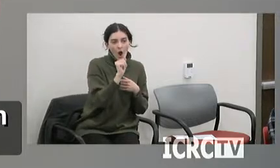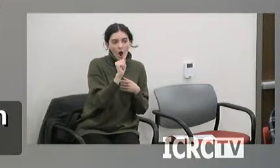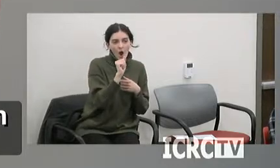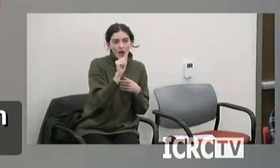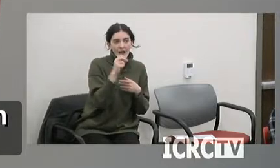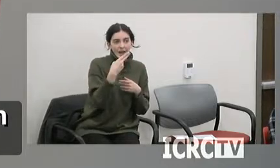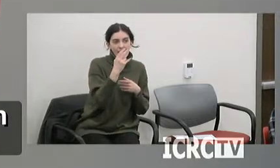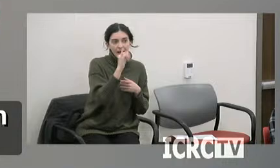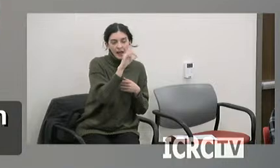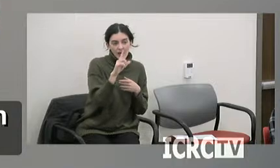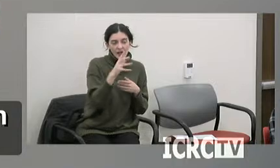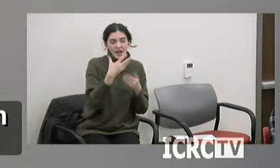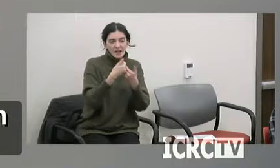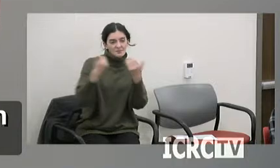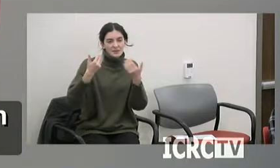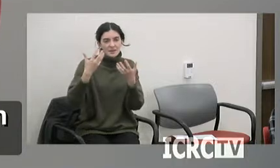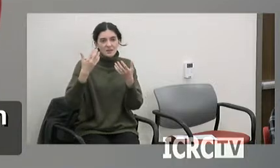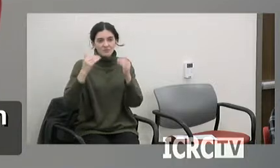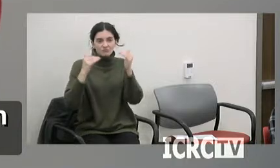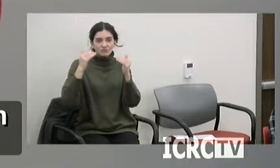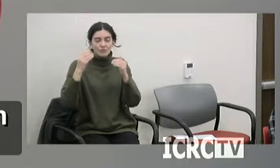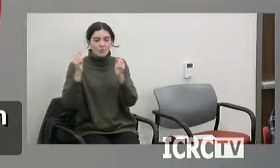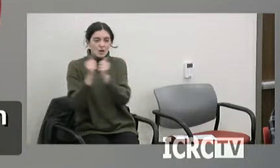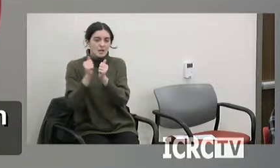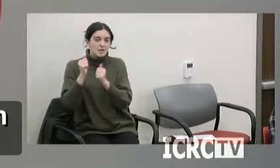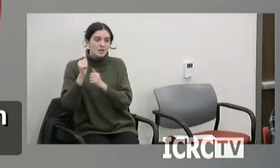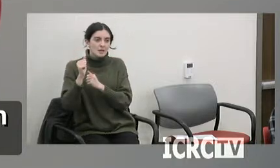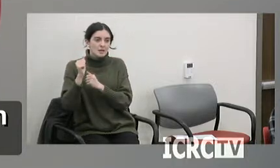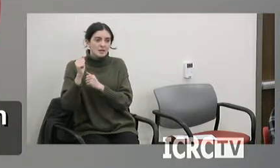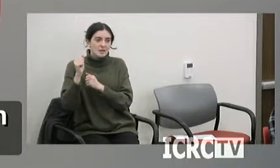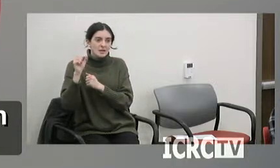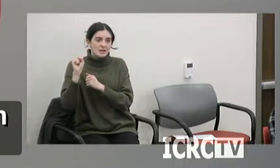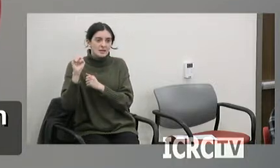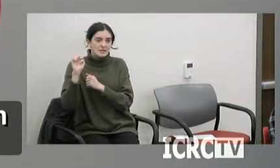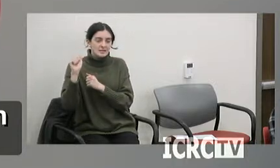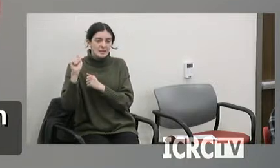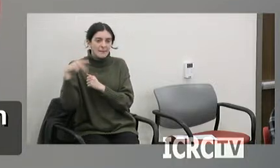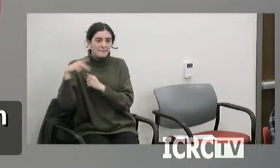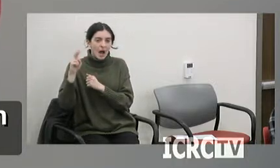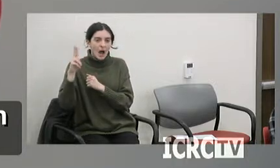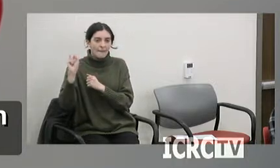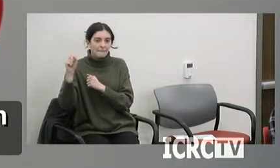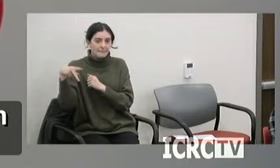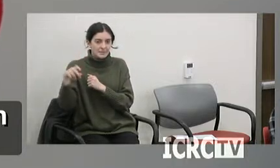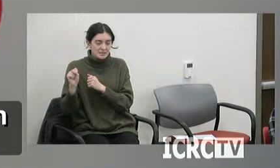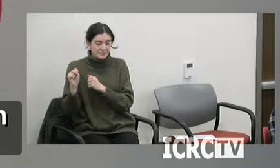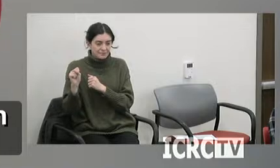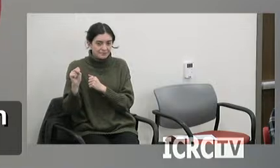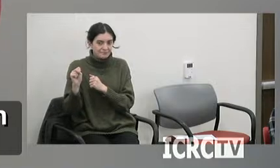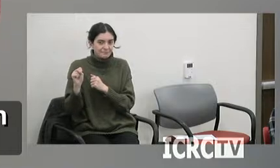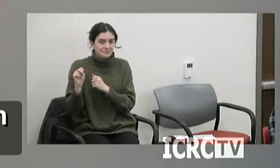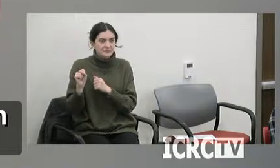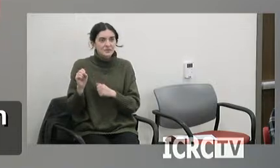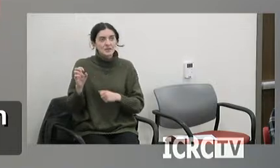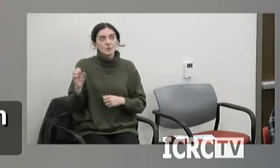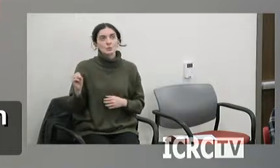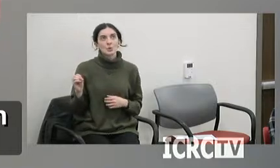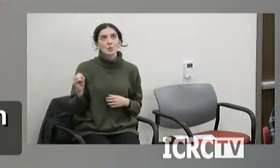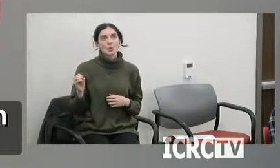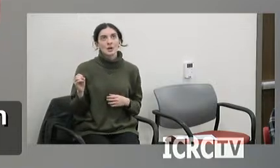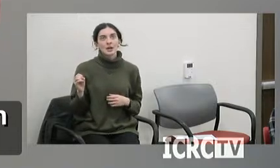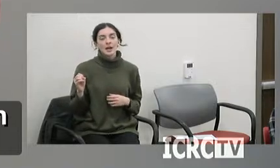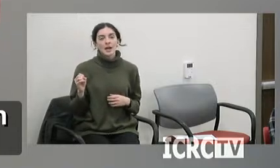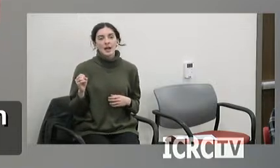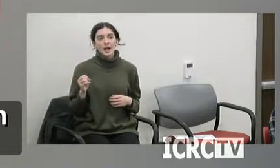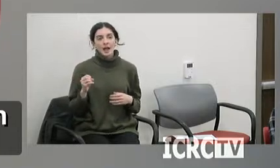because not anything we purchase comes as a total package. So had the 7th grade purchased or asked the board to